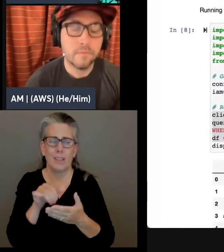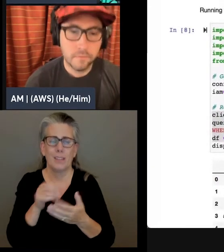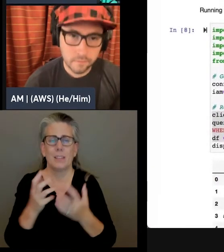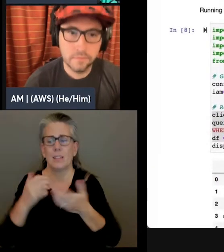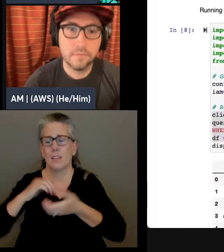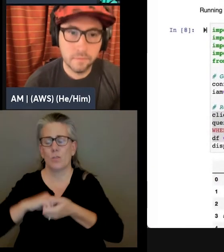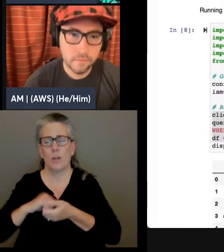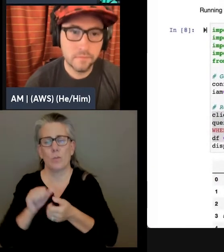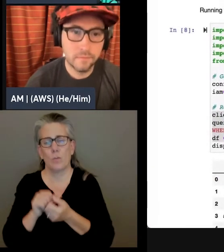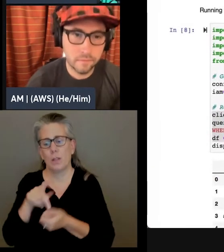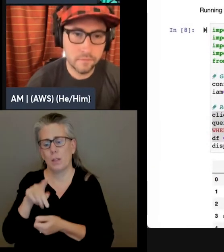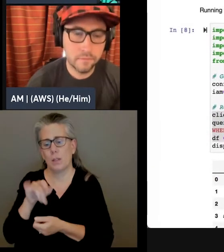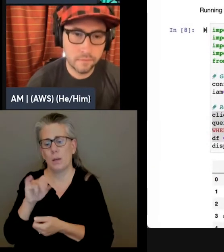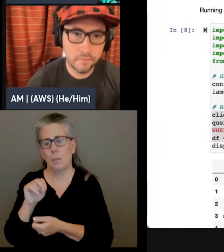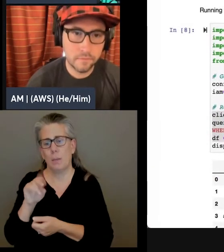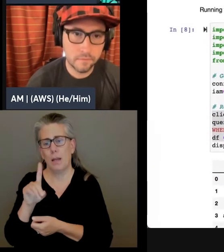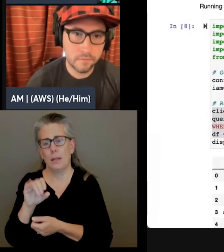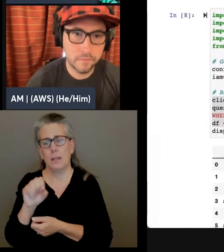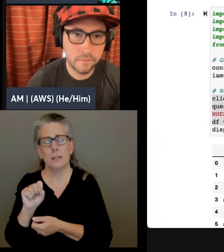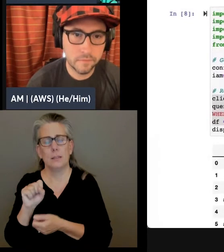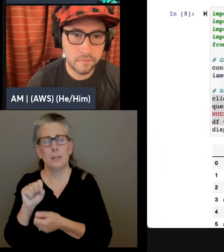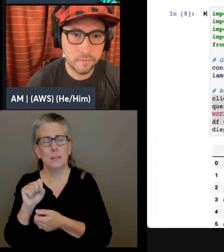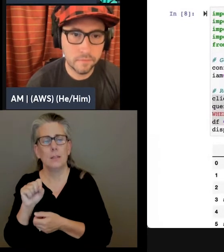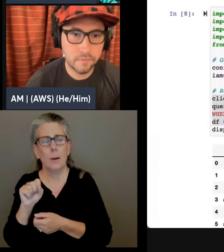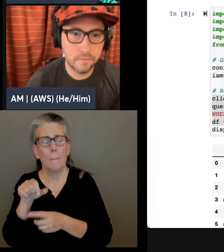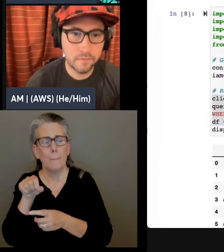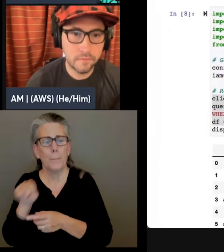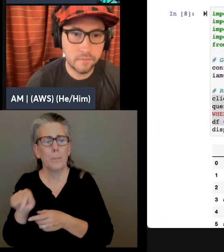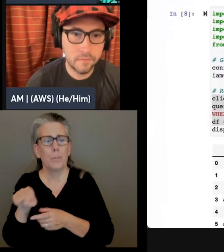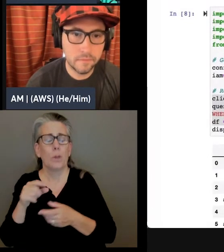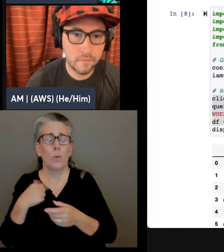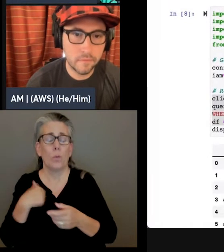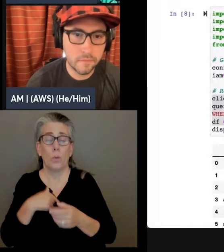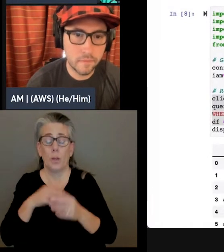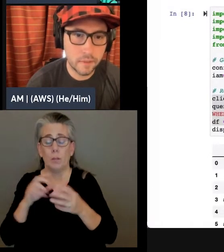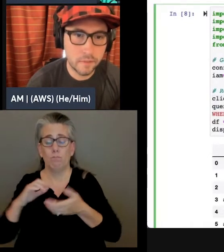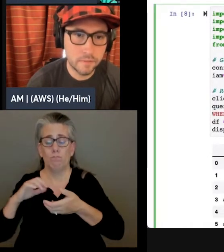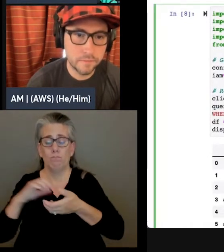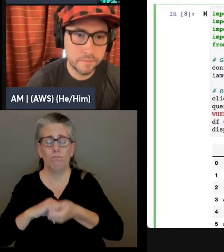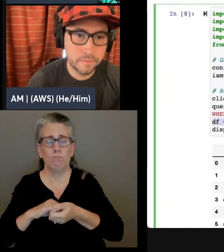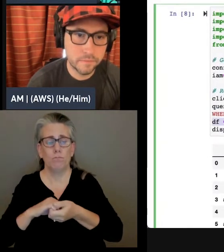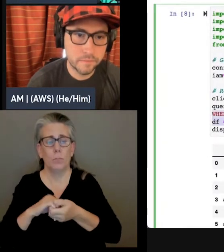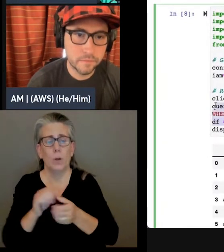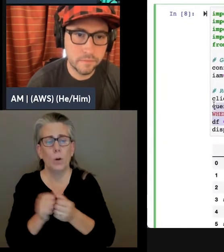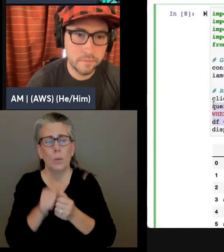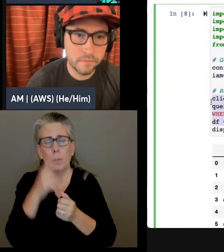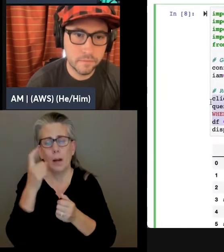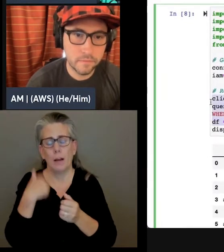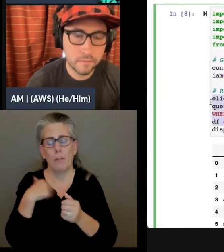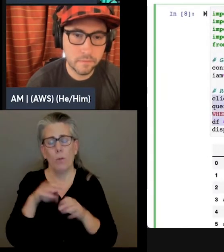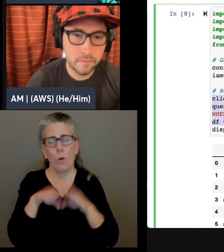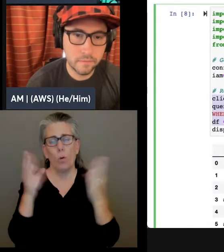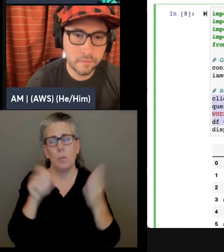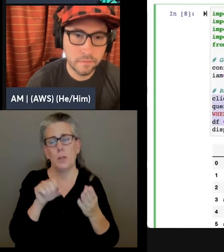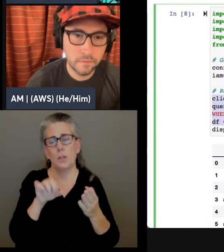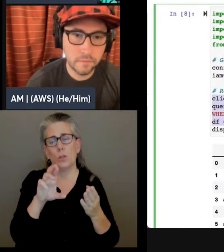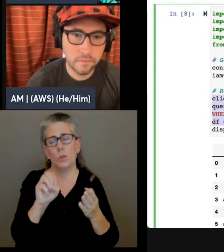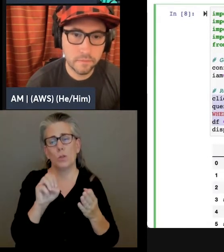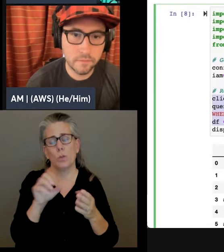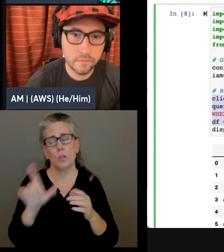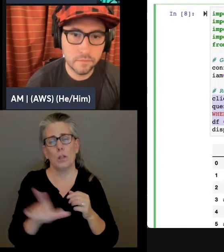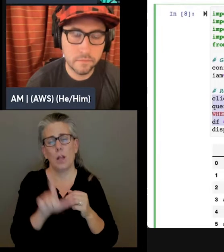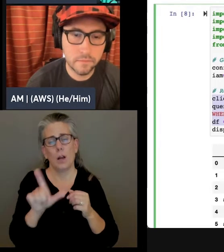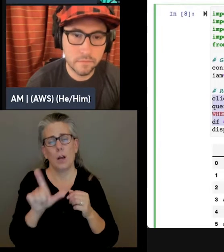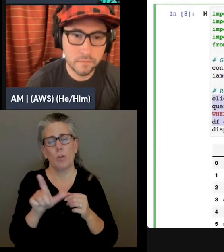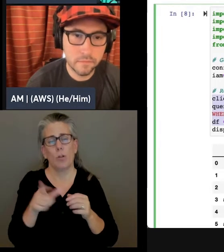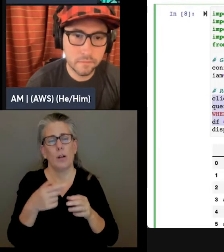frames. And specifically, we integrate with it using, there's an open source library called AWS Datawrangler. And we